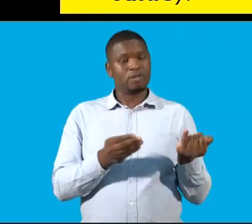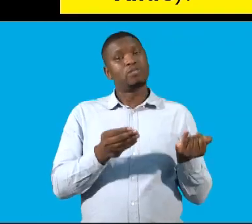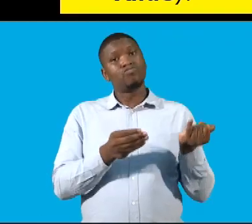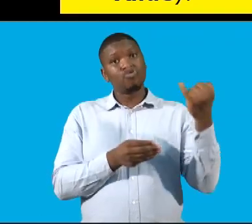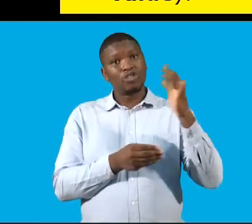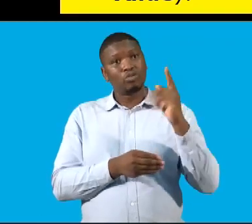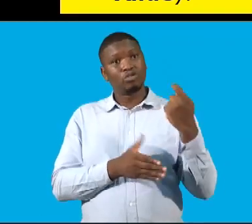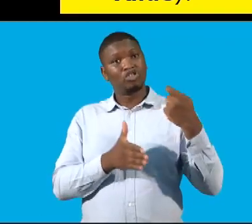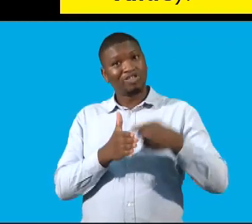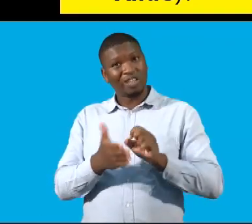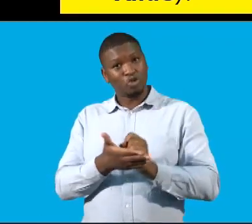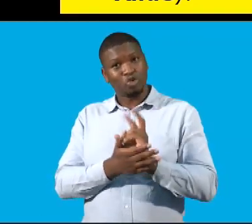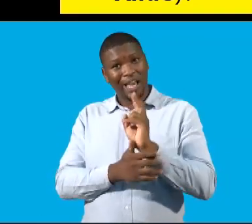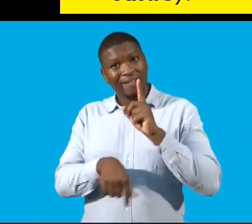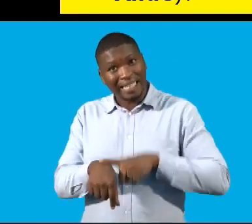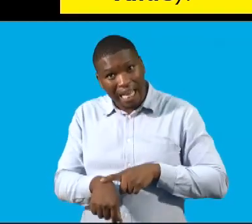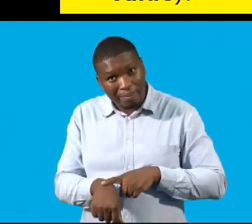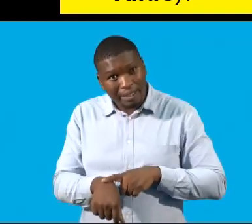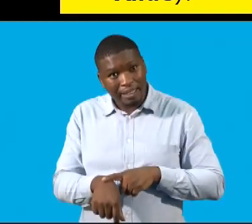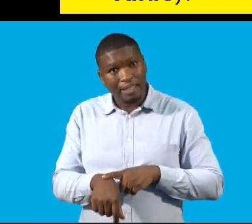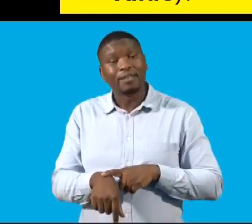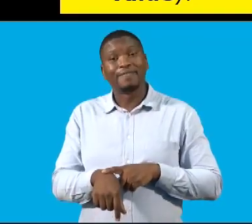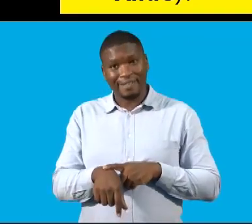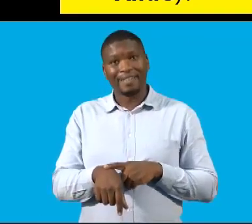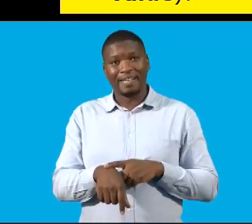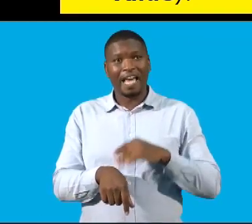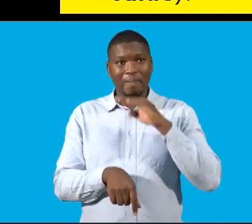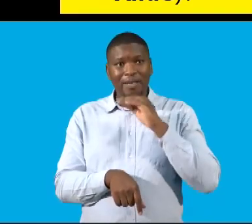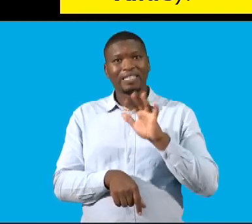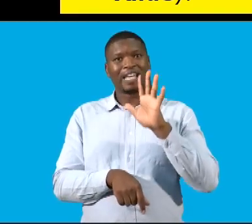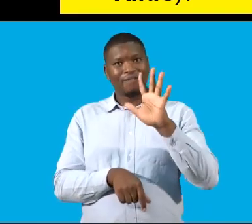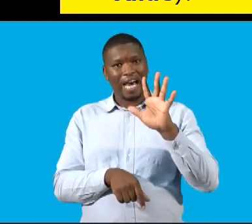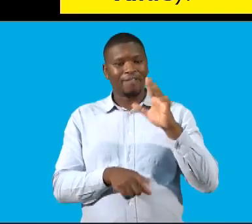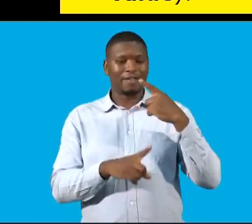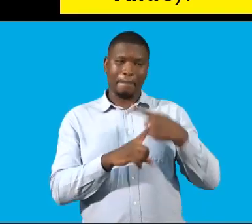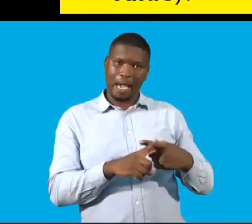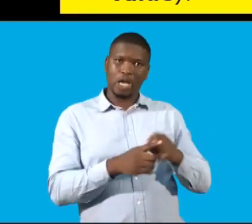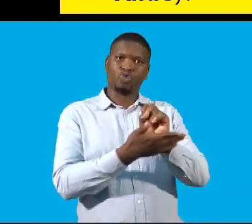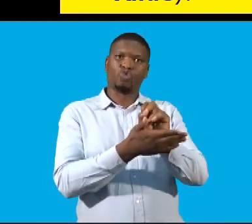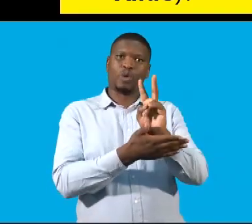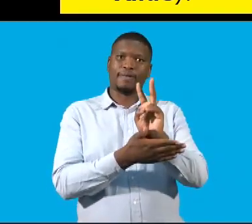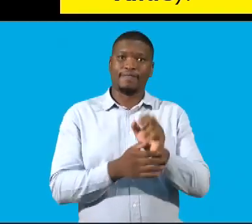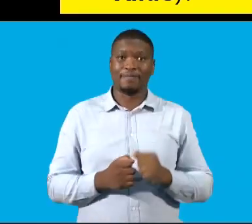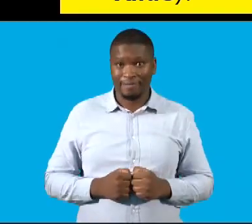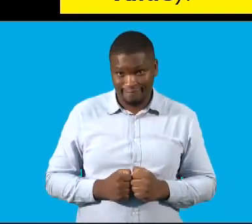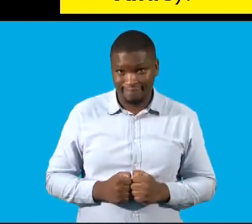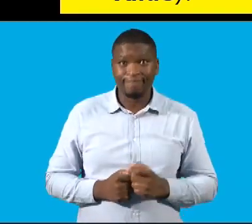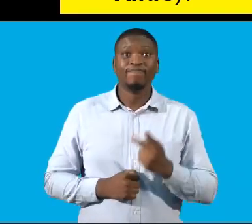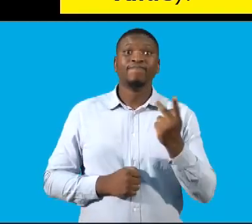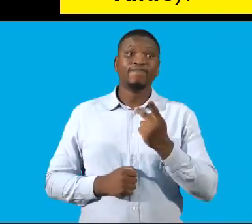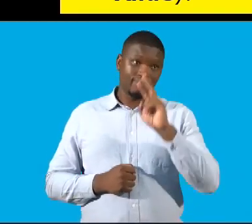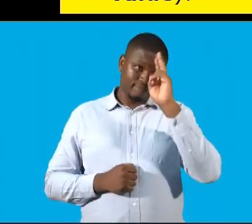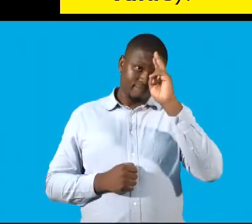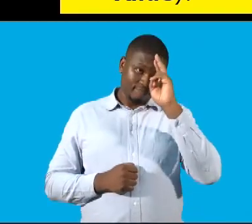will be charged 12 times each year, which is 5 multiplied by 12.